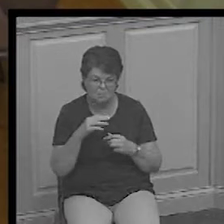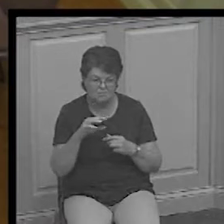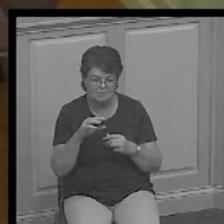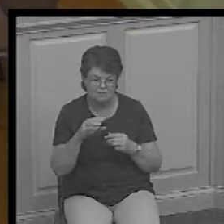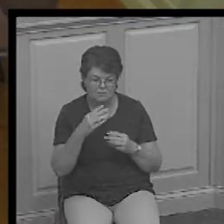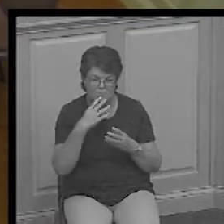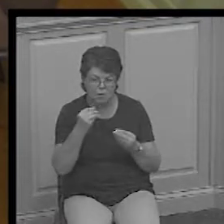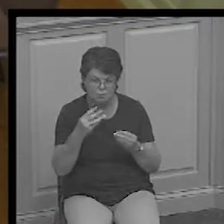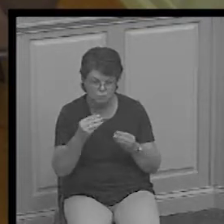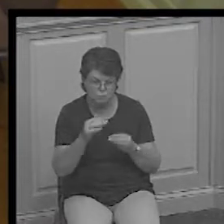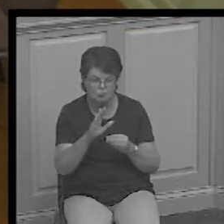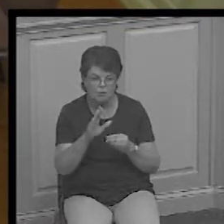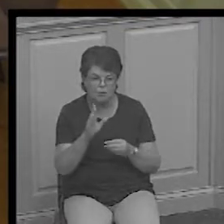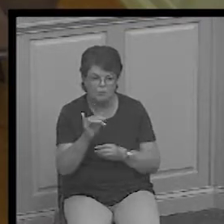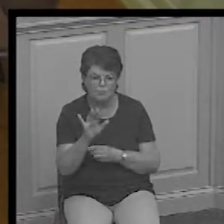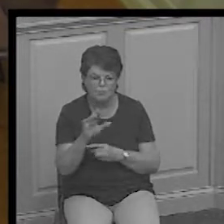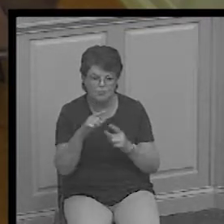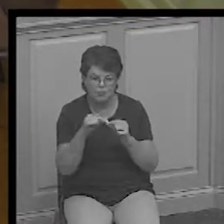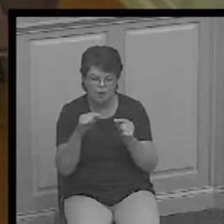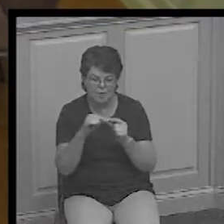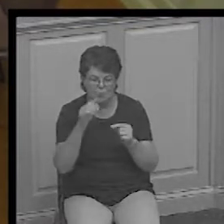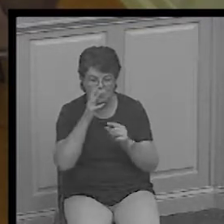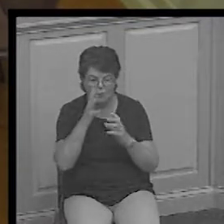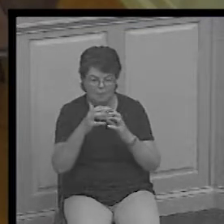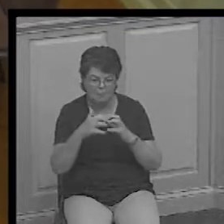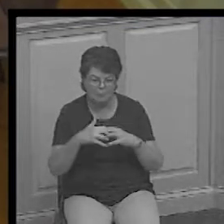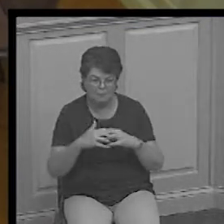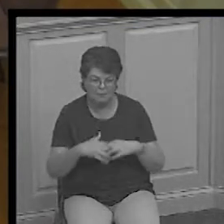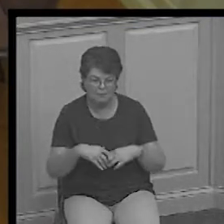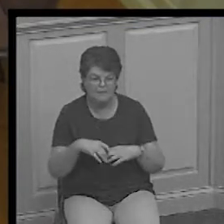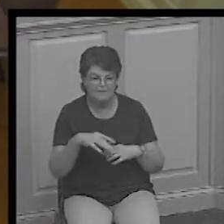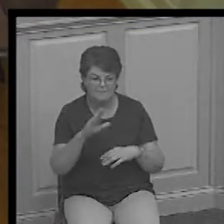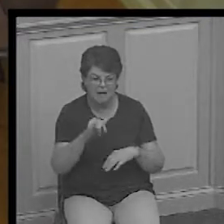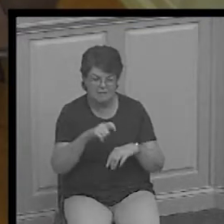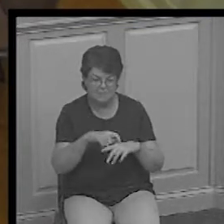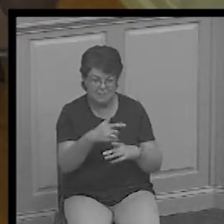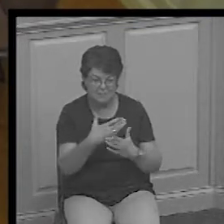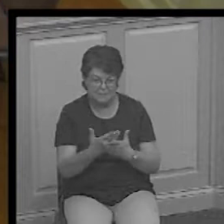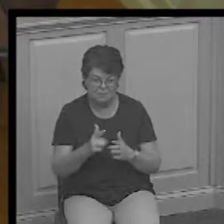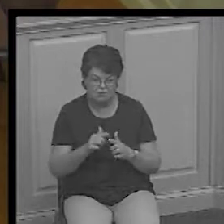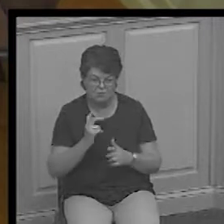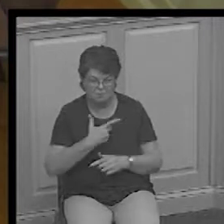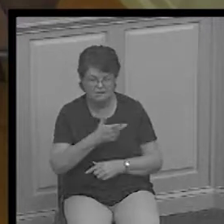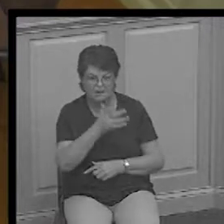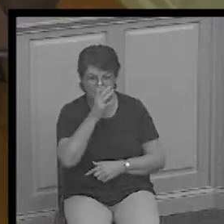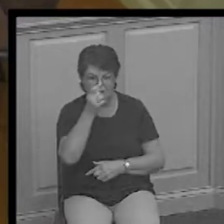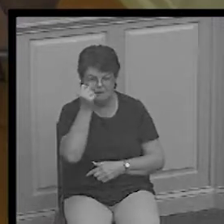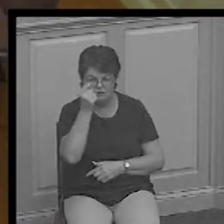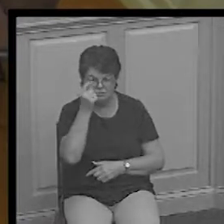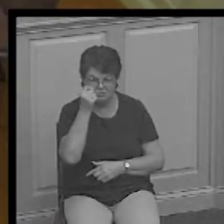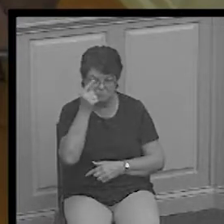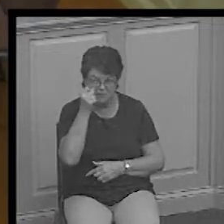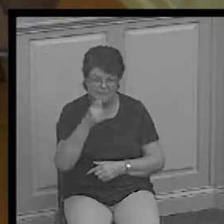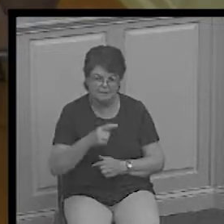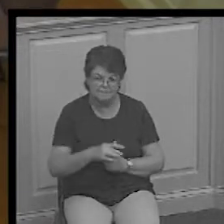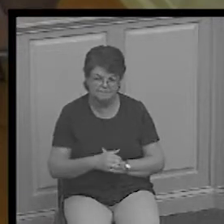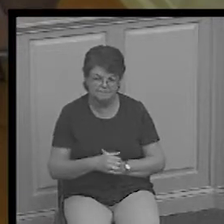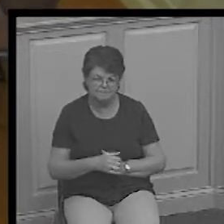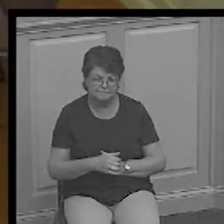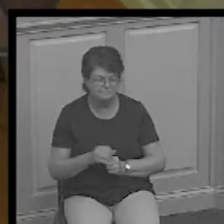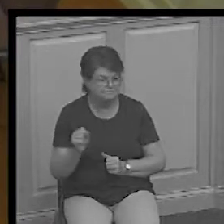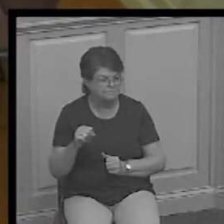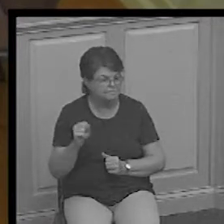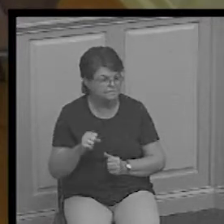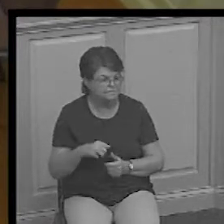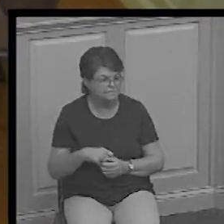down. And so hopefully by the time they get to us, they already understand all the ramifications of an issue. And do you think? Yeah.